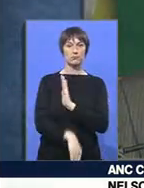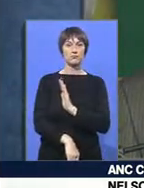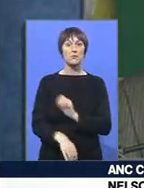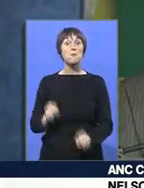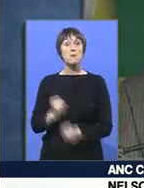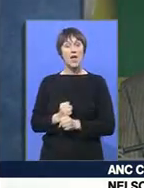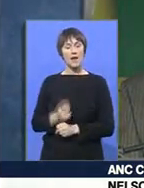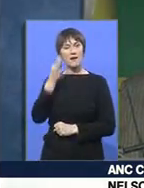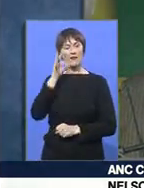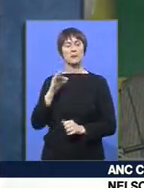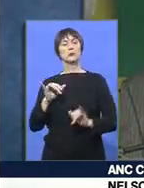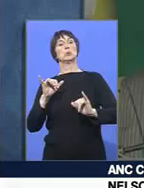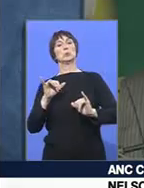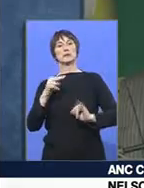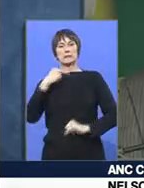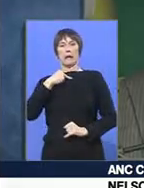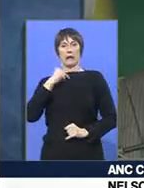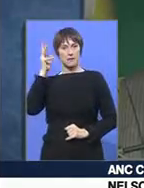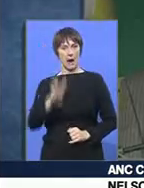to talks.